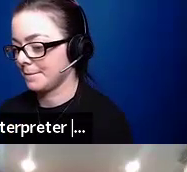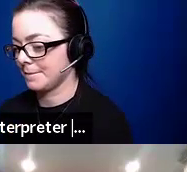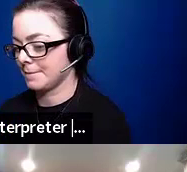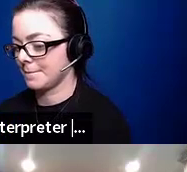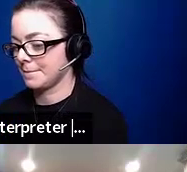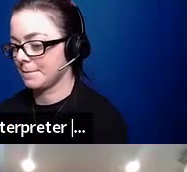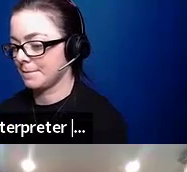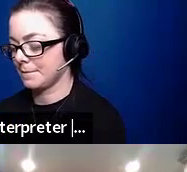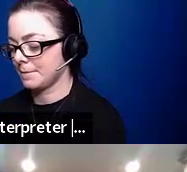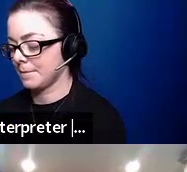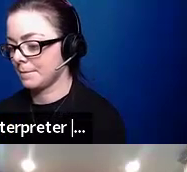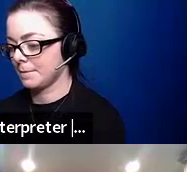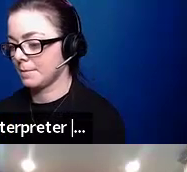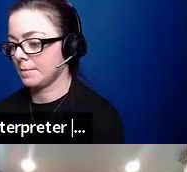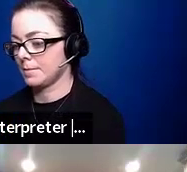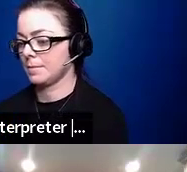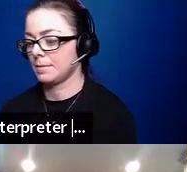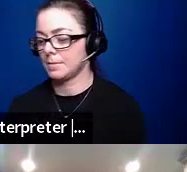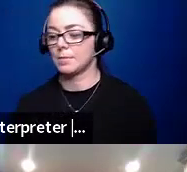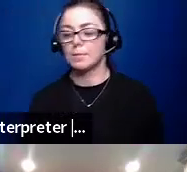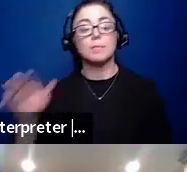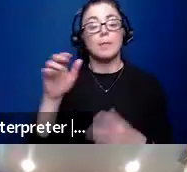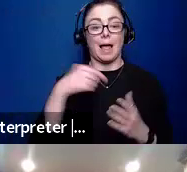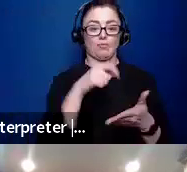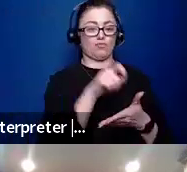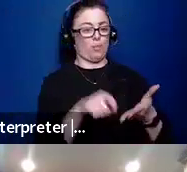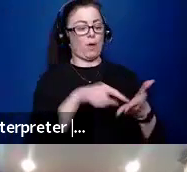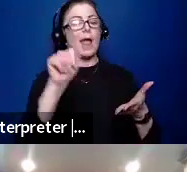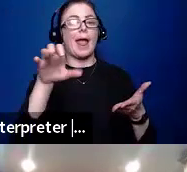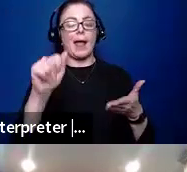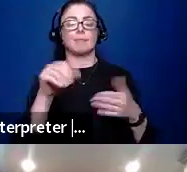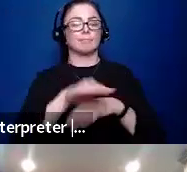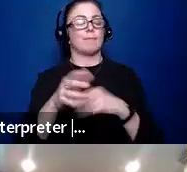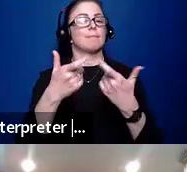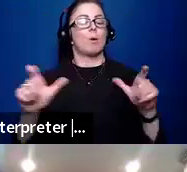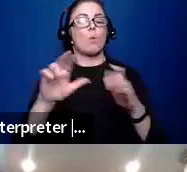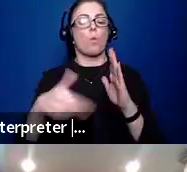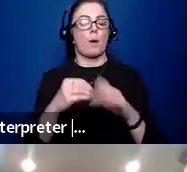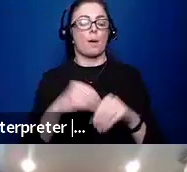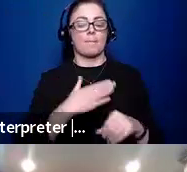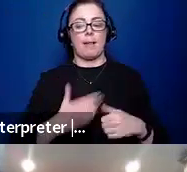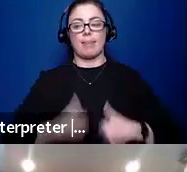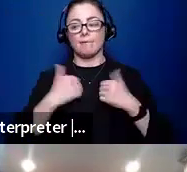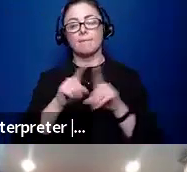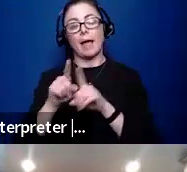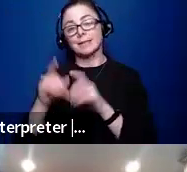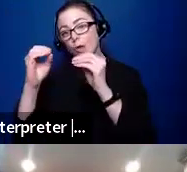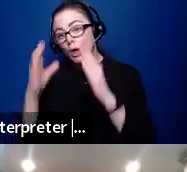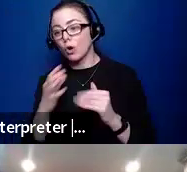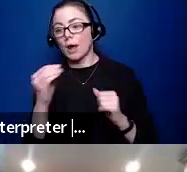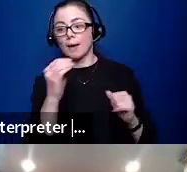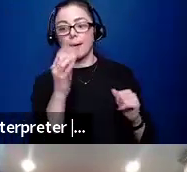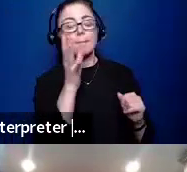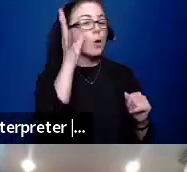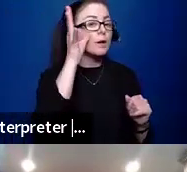going to read what I wrote here. AEAs have played an important role in my life as an educator and as a parent. For 30